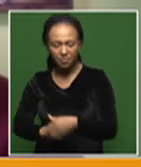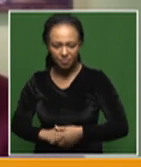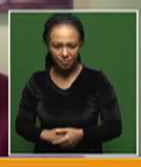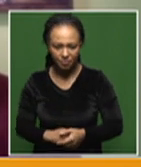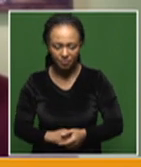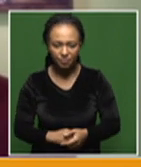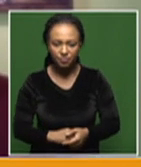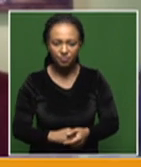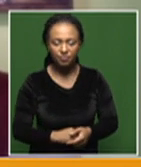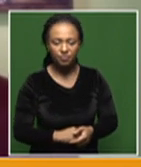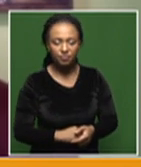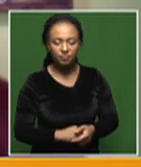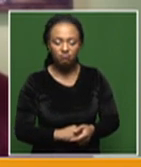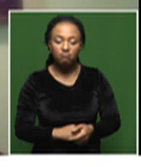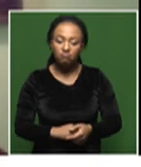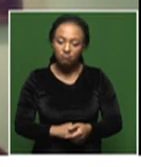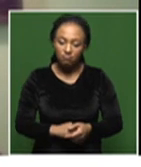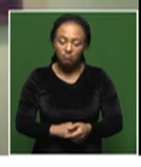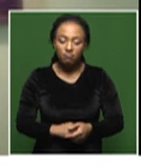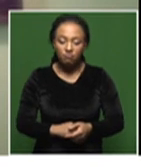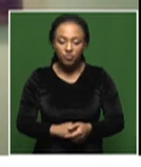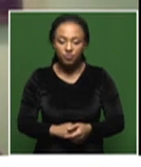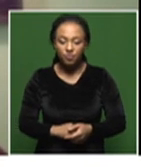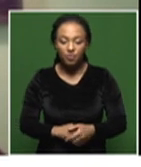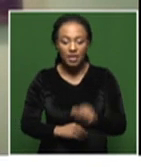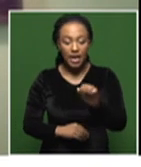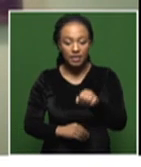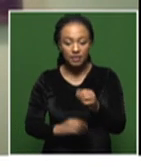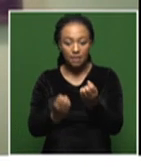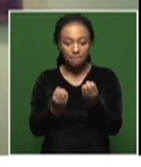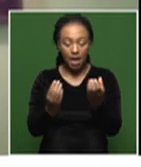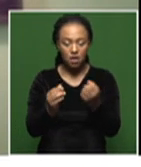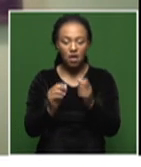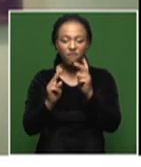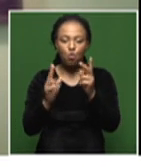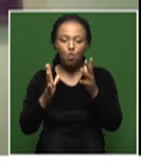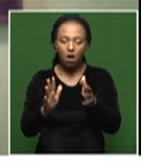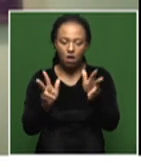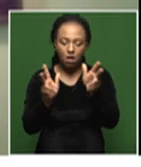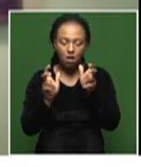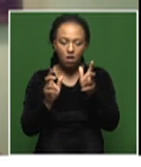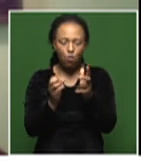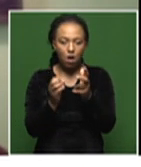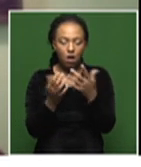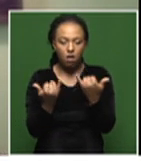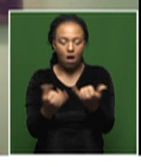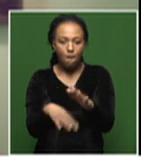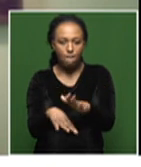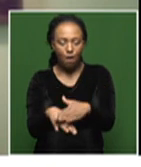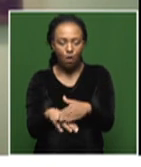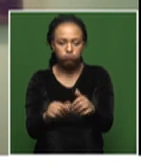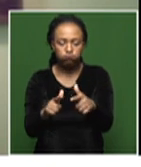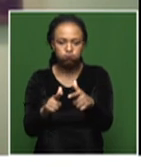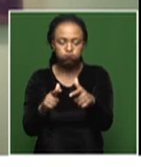Yes, well, maybe a lot of viewers would have realized by now that there is an explosion in the interest